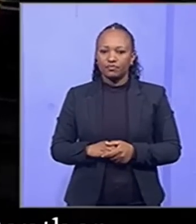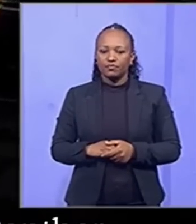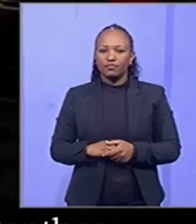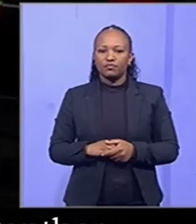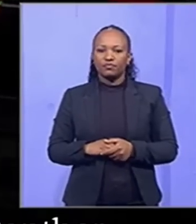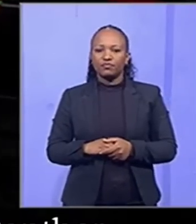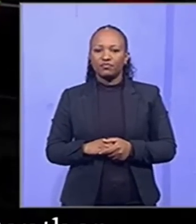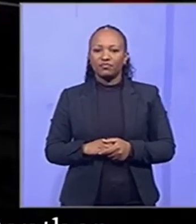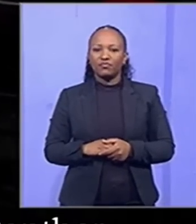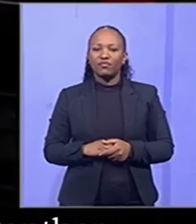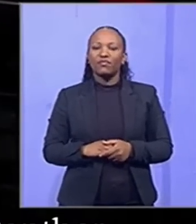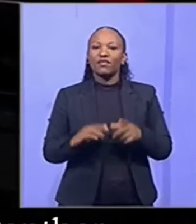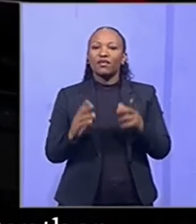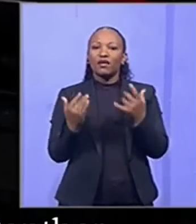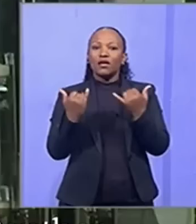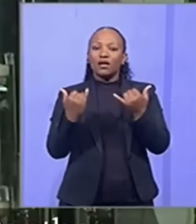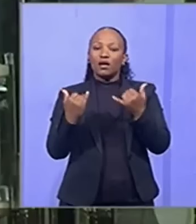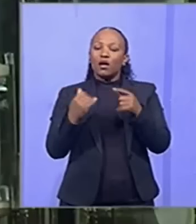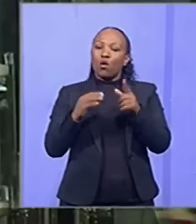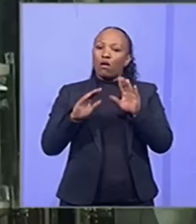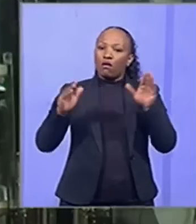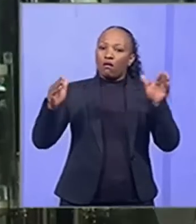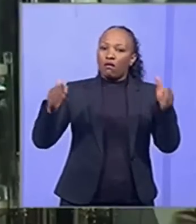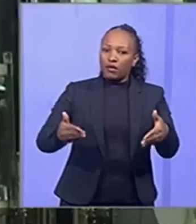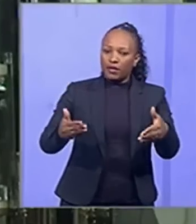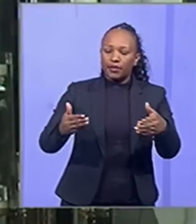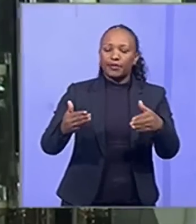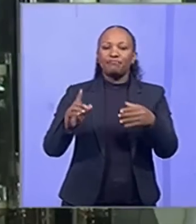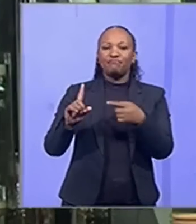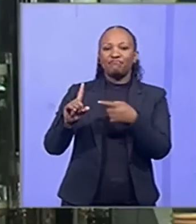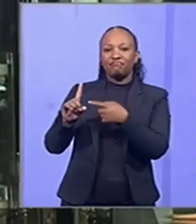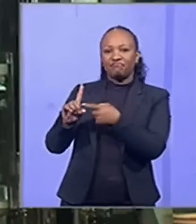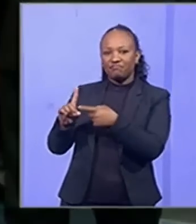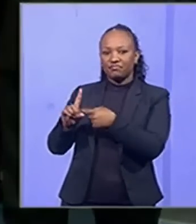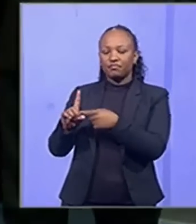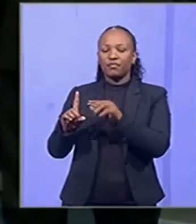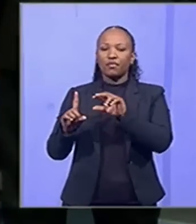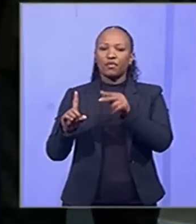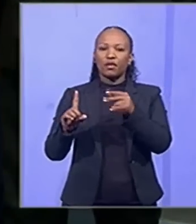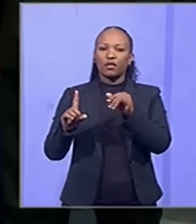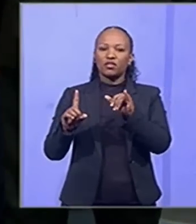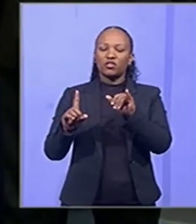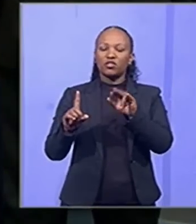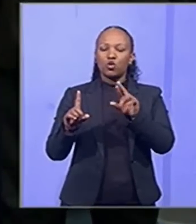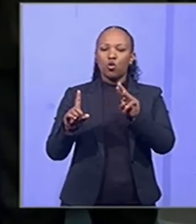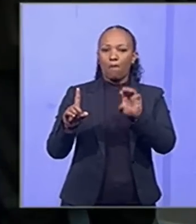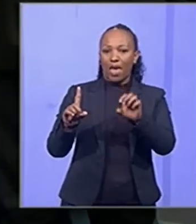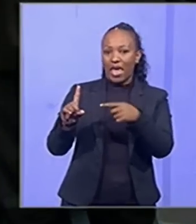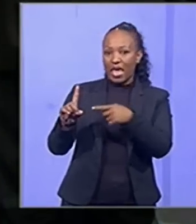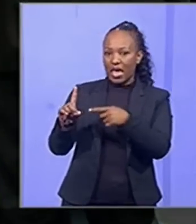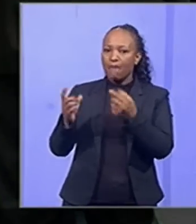Tirelo ya poloko eo e ntseng maleba go moagi wa seemo sa ga Chiume bontsi bo tshwaetse ka ga karolo ya gagwe eo e neng